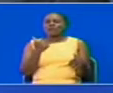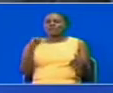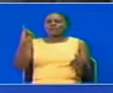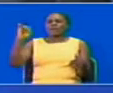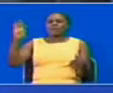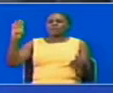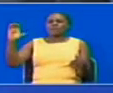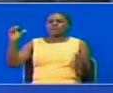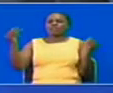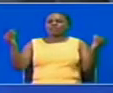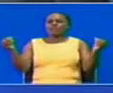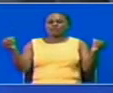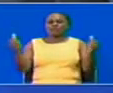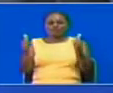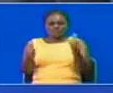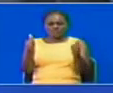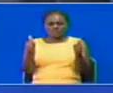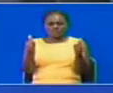IEBC?